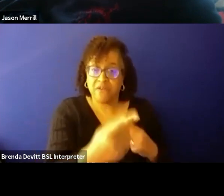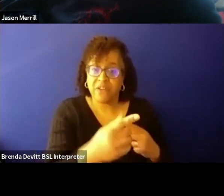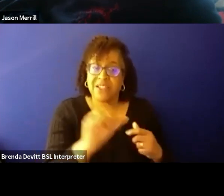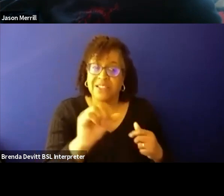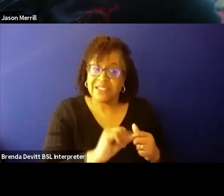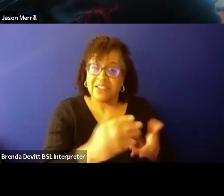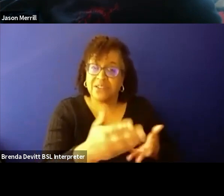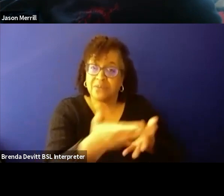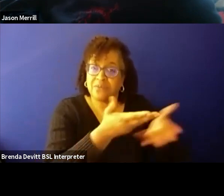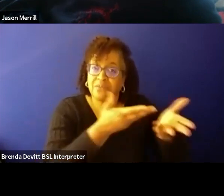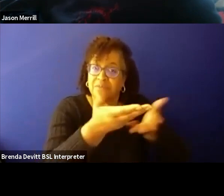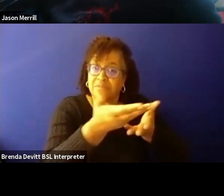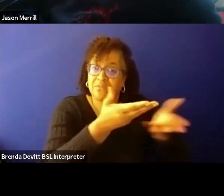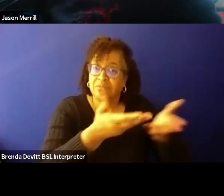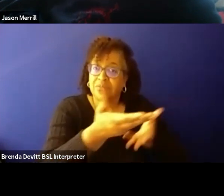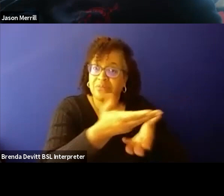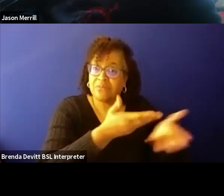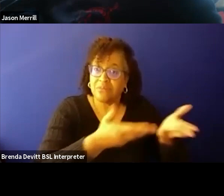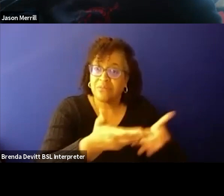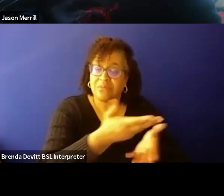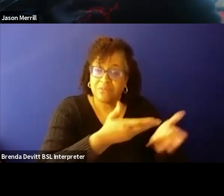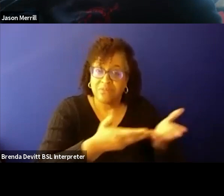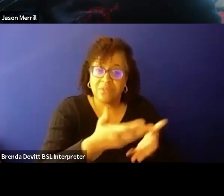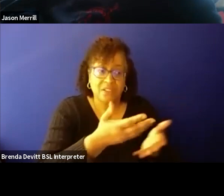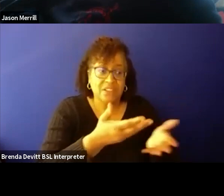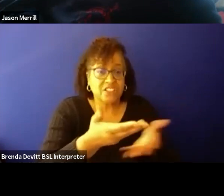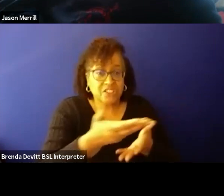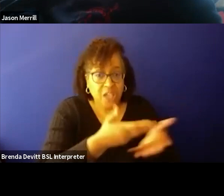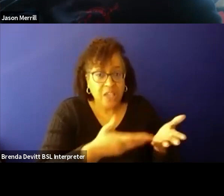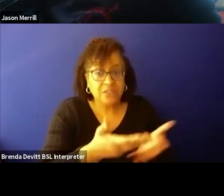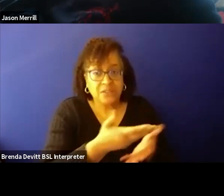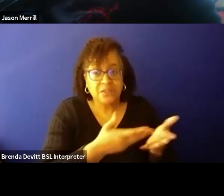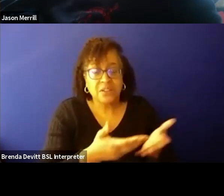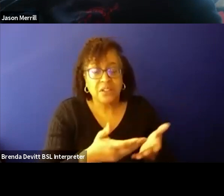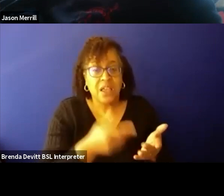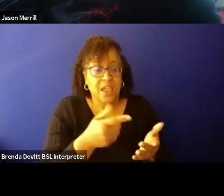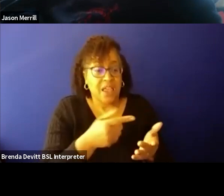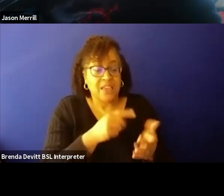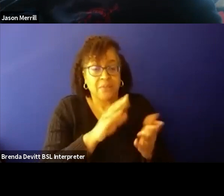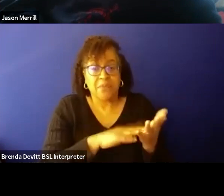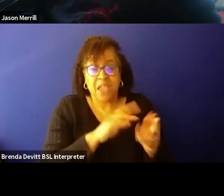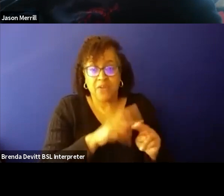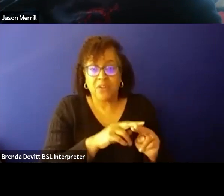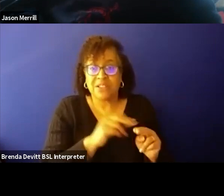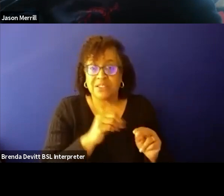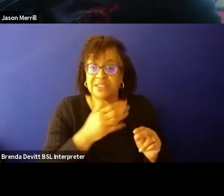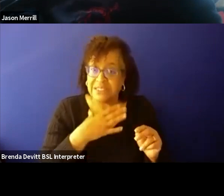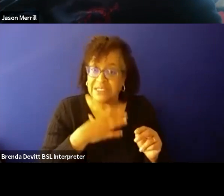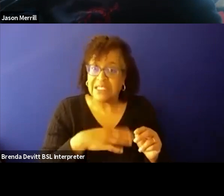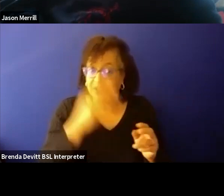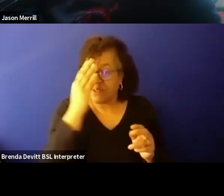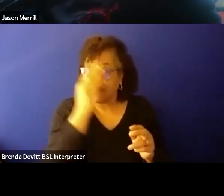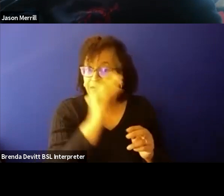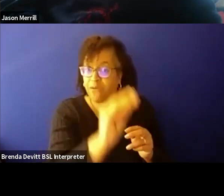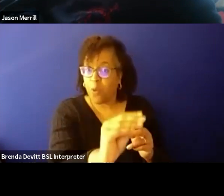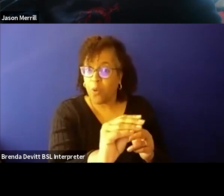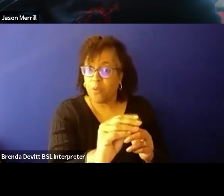have any issues with their children to let the staff know what's going on.